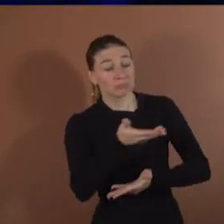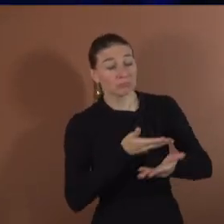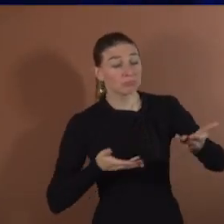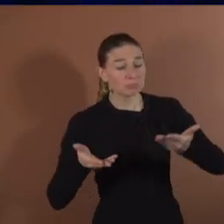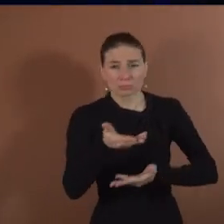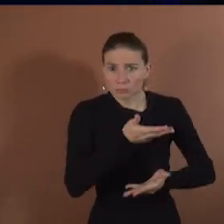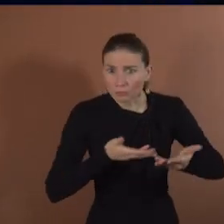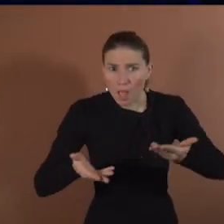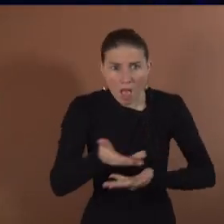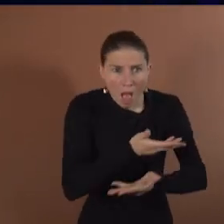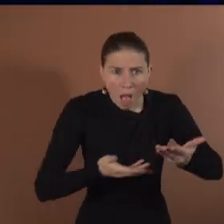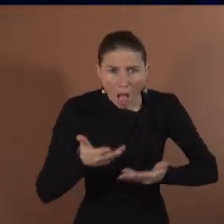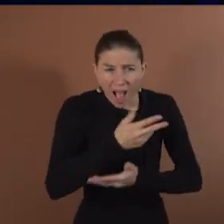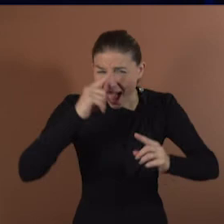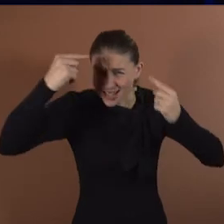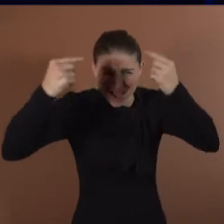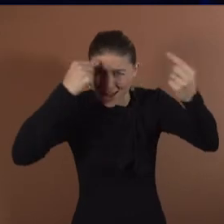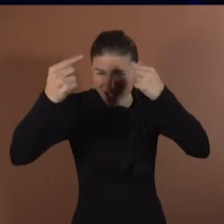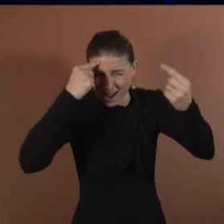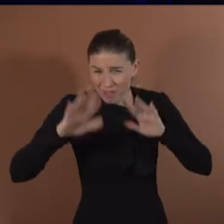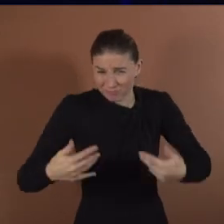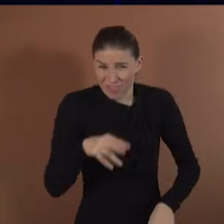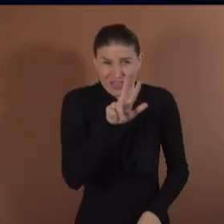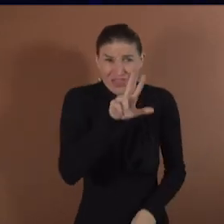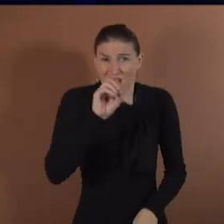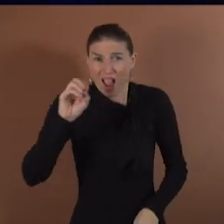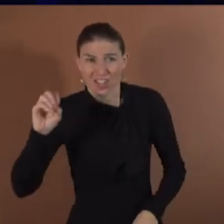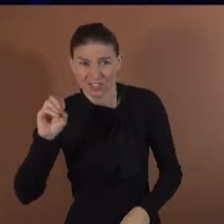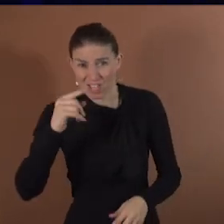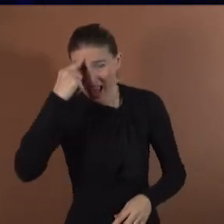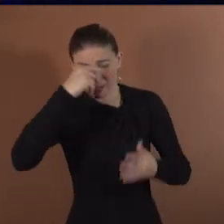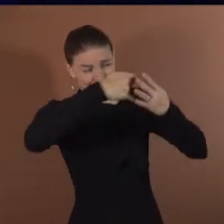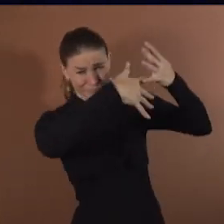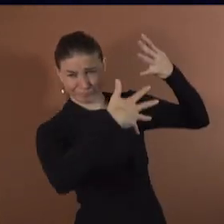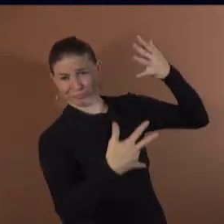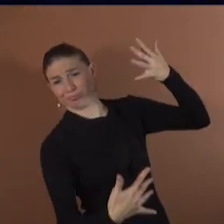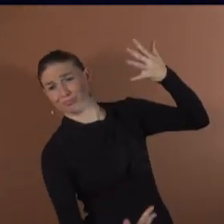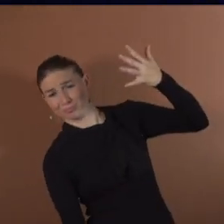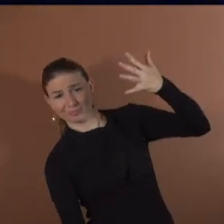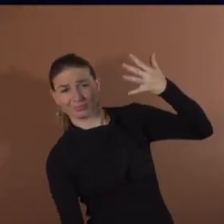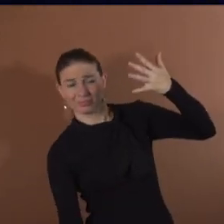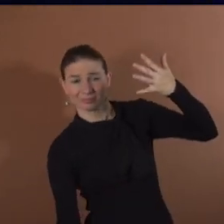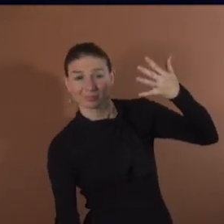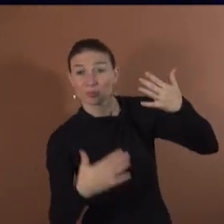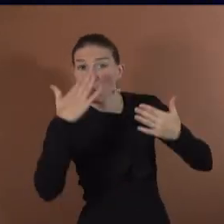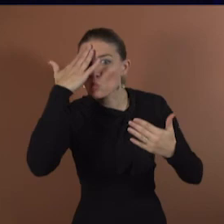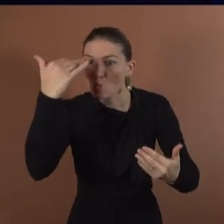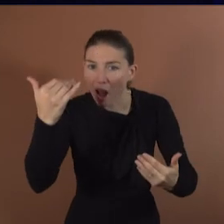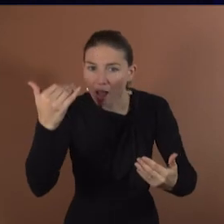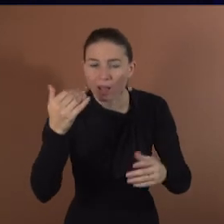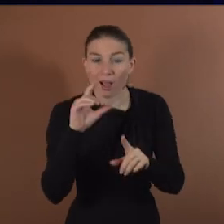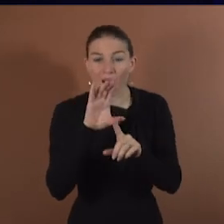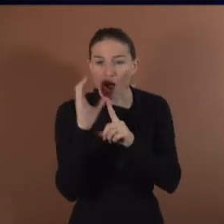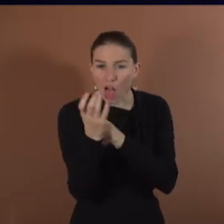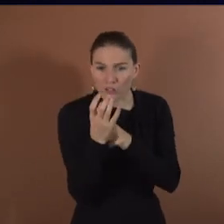what to do with. And it was simply because we were mixing up the cultures. If you get people who come from the same cultural background to come up with